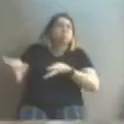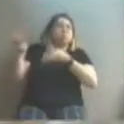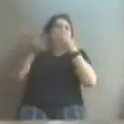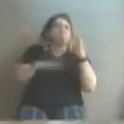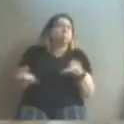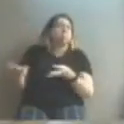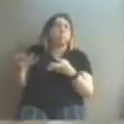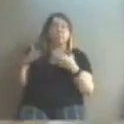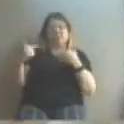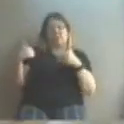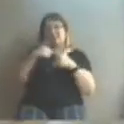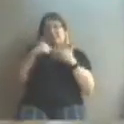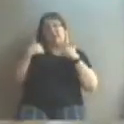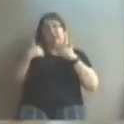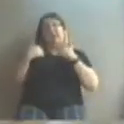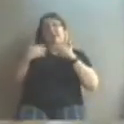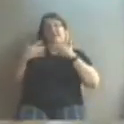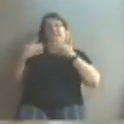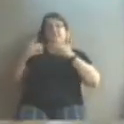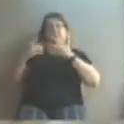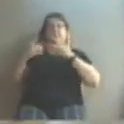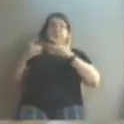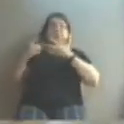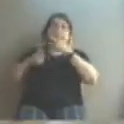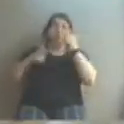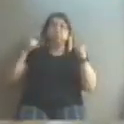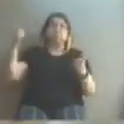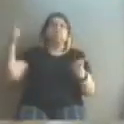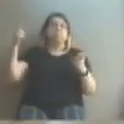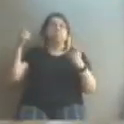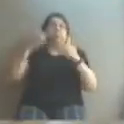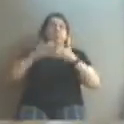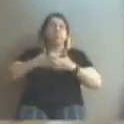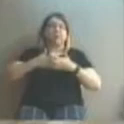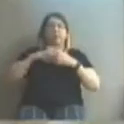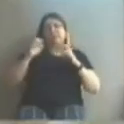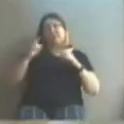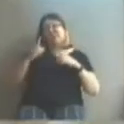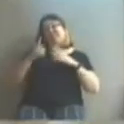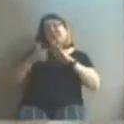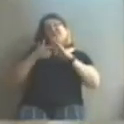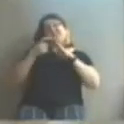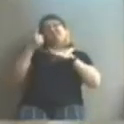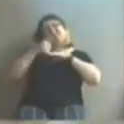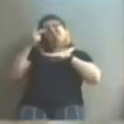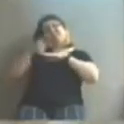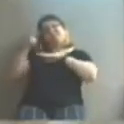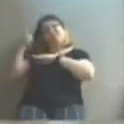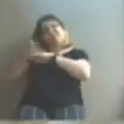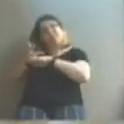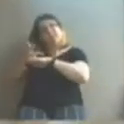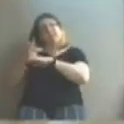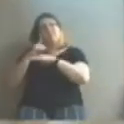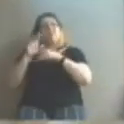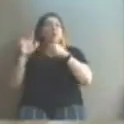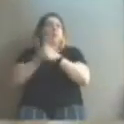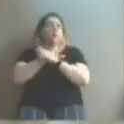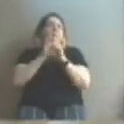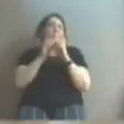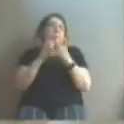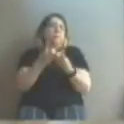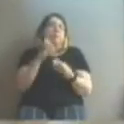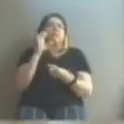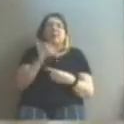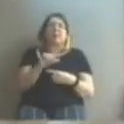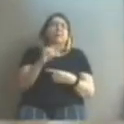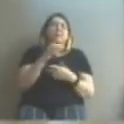have industrial machines. They can do this work in days for the entire district. So we've been able to do that as well. Those are just a